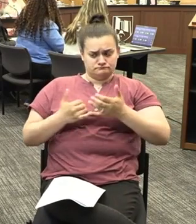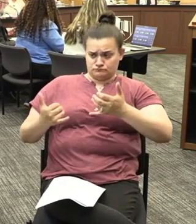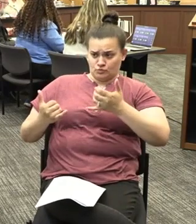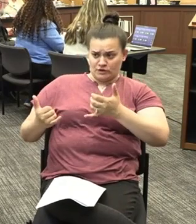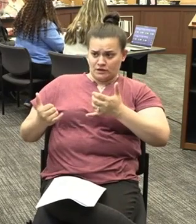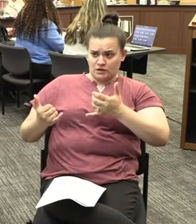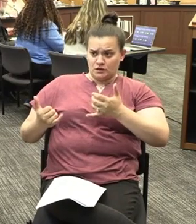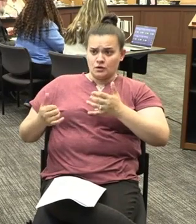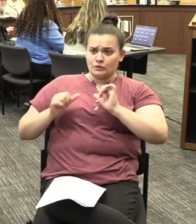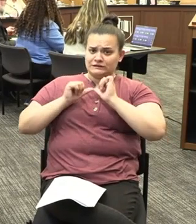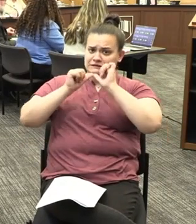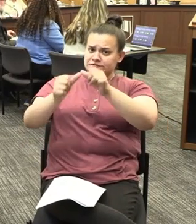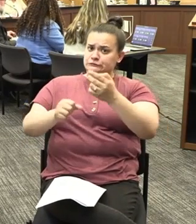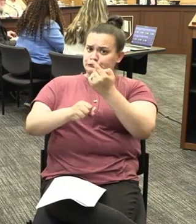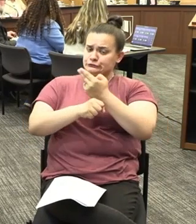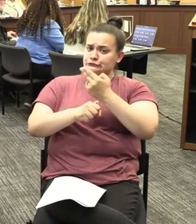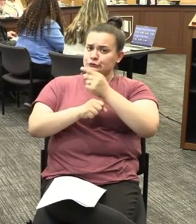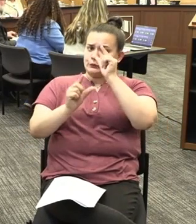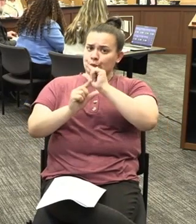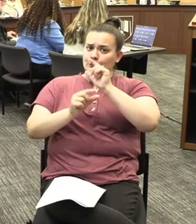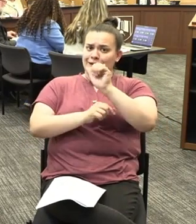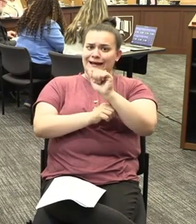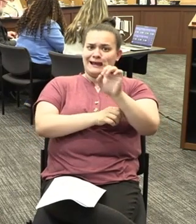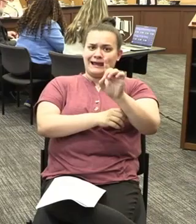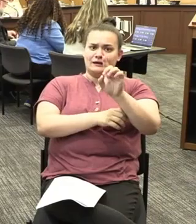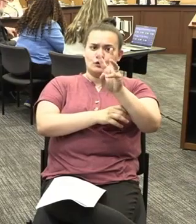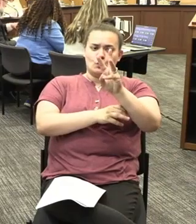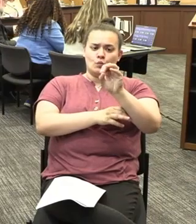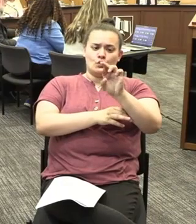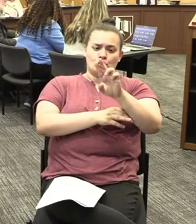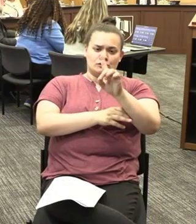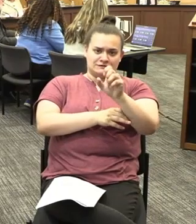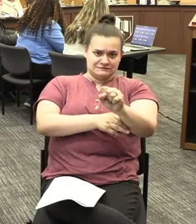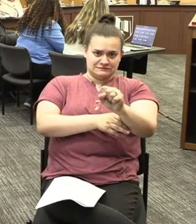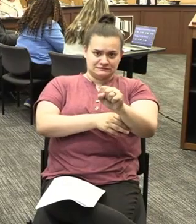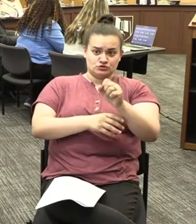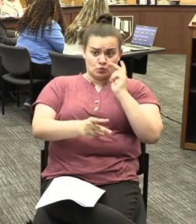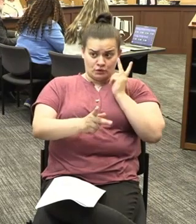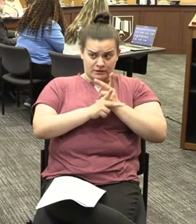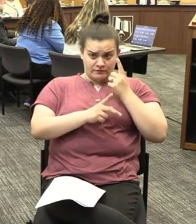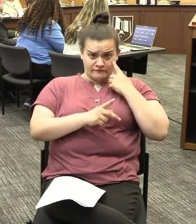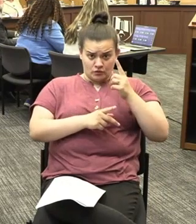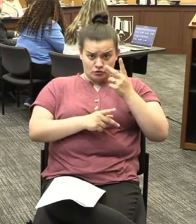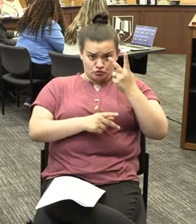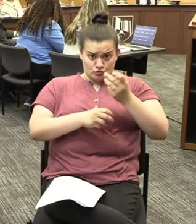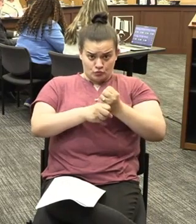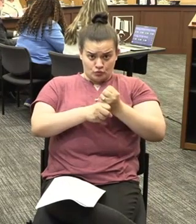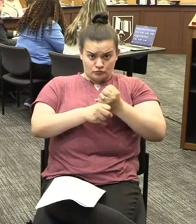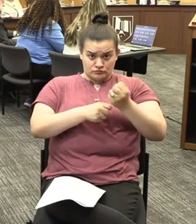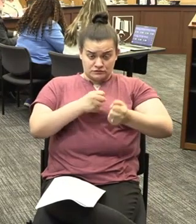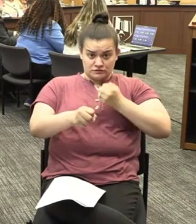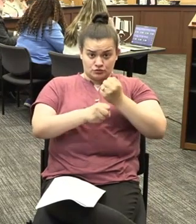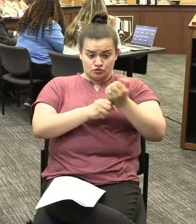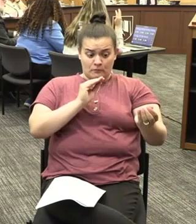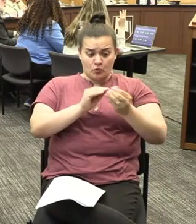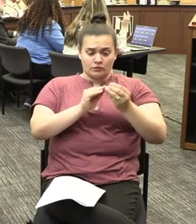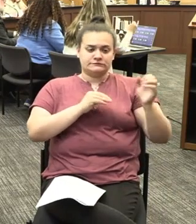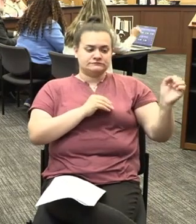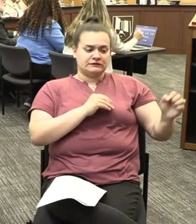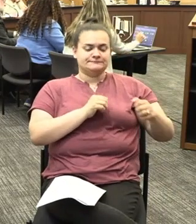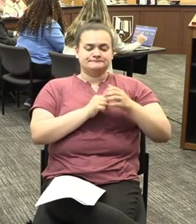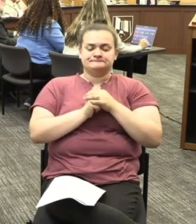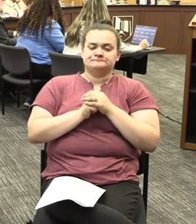this point, we will continue to use Google AdWords. So we're gonna keep it for another 2 years then? Correct.